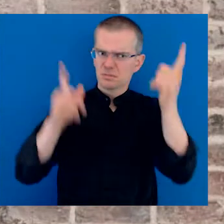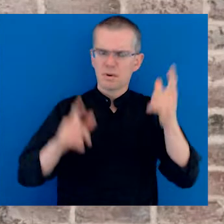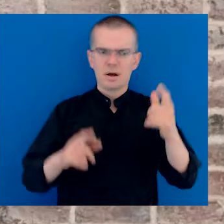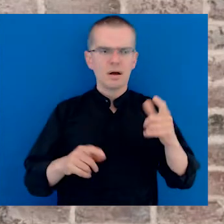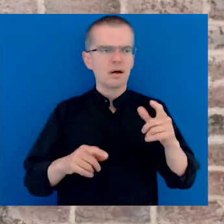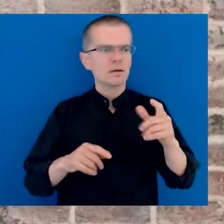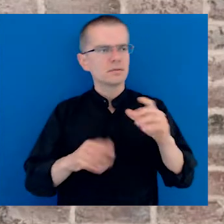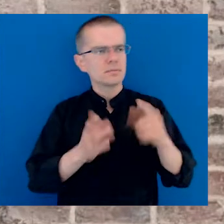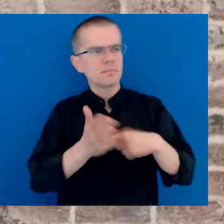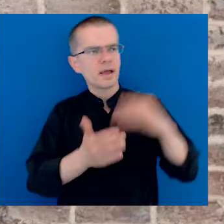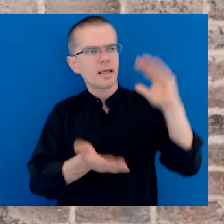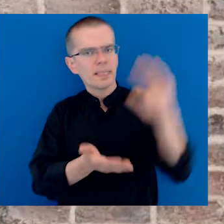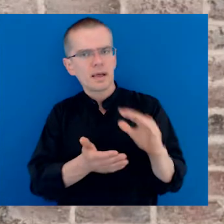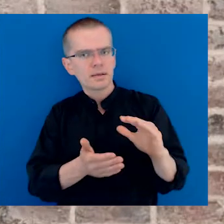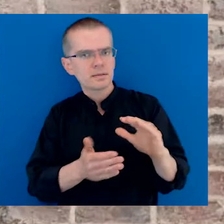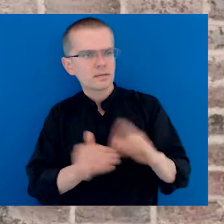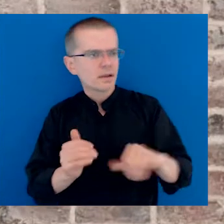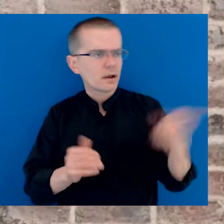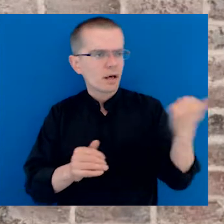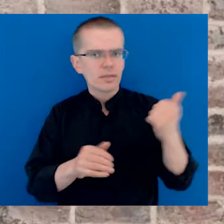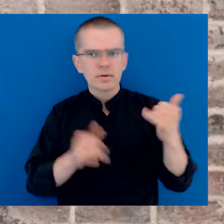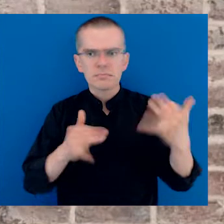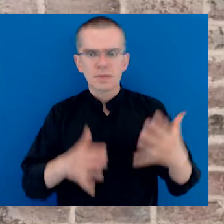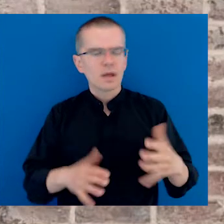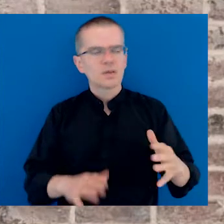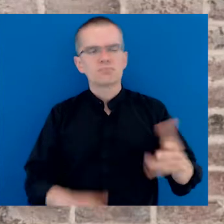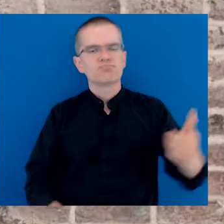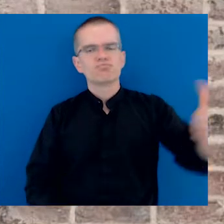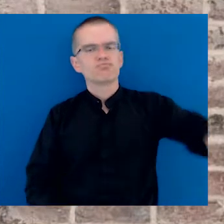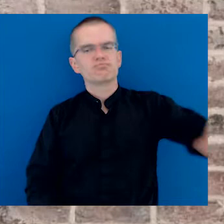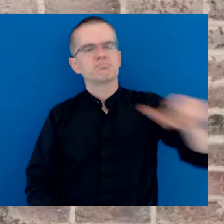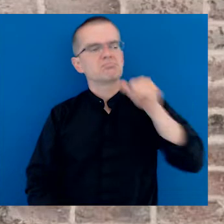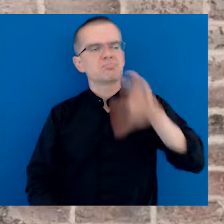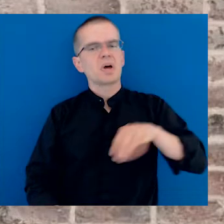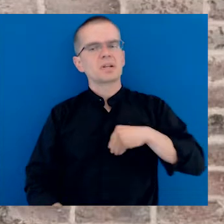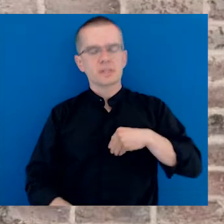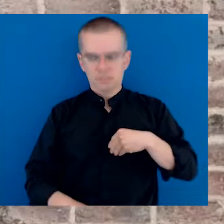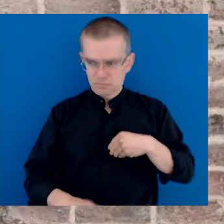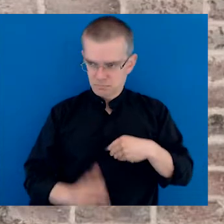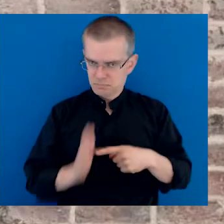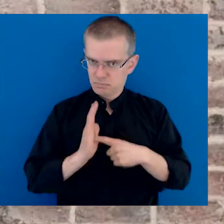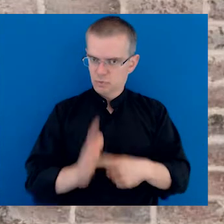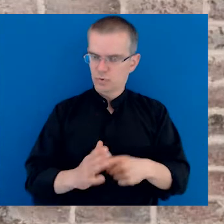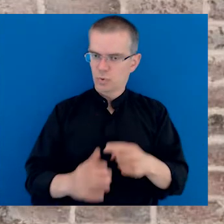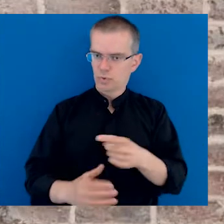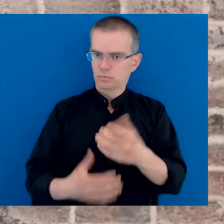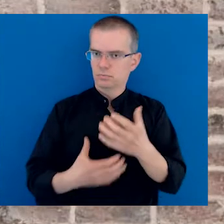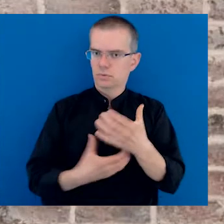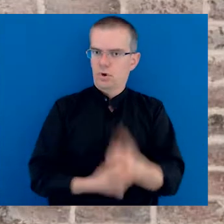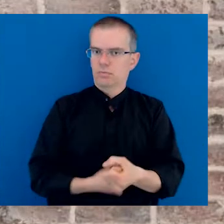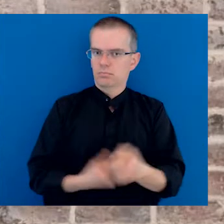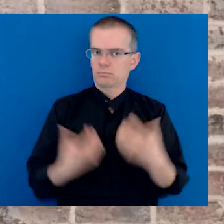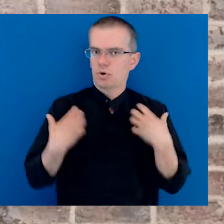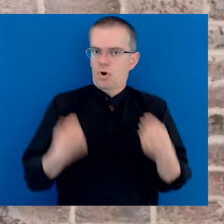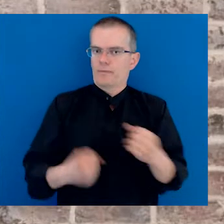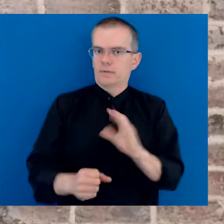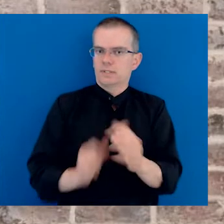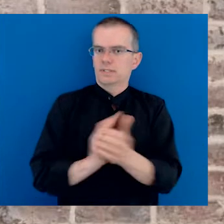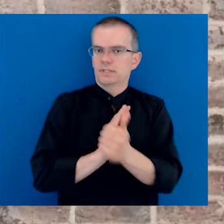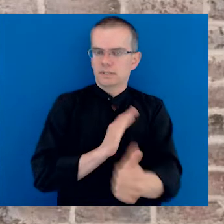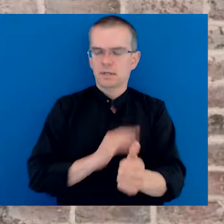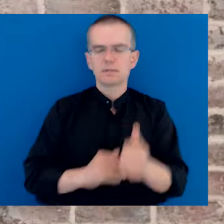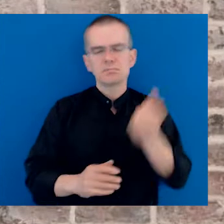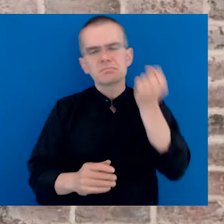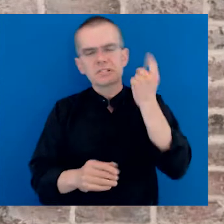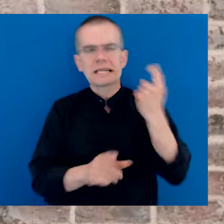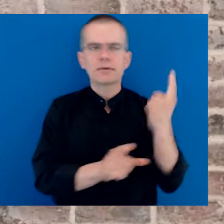the other players. I mean, that really does show a lot of self-confidence. You know, it's not only, obviously he had a good sense of right and wrong, but he